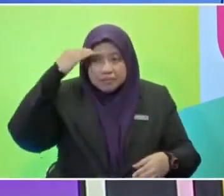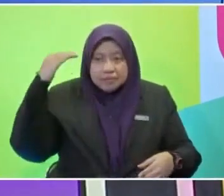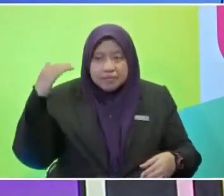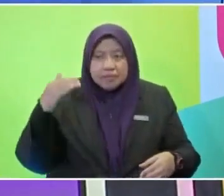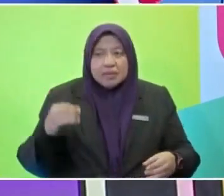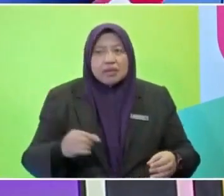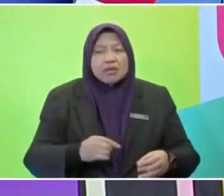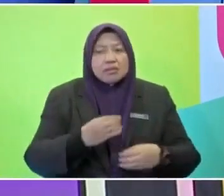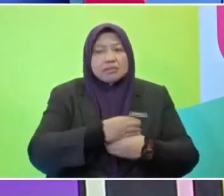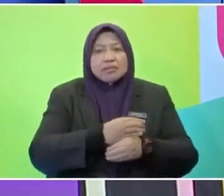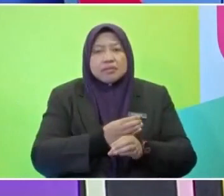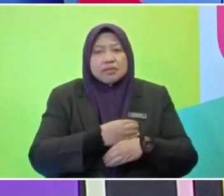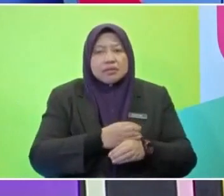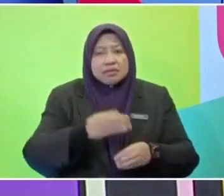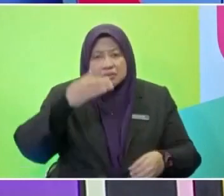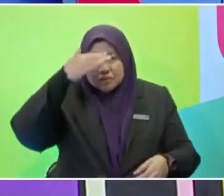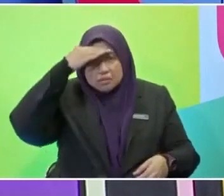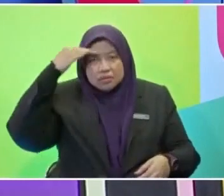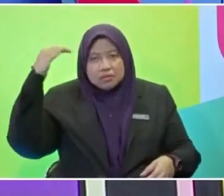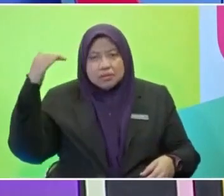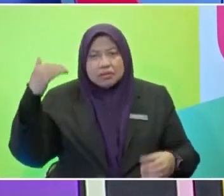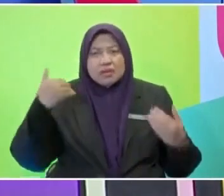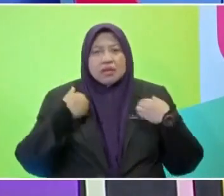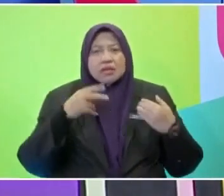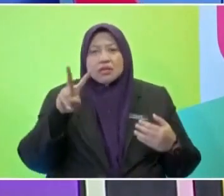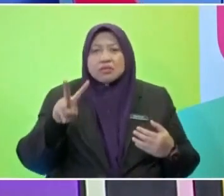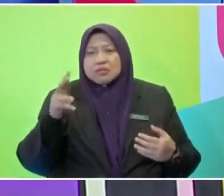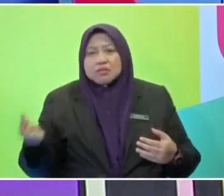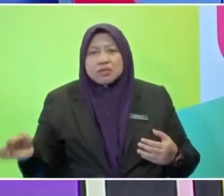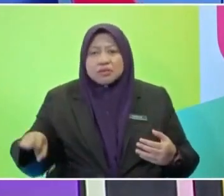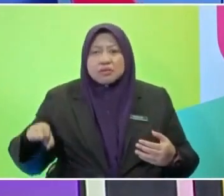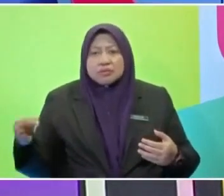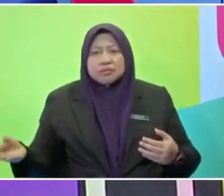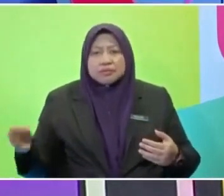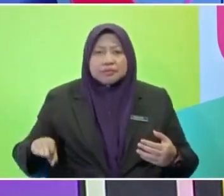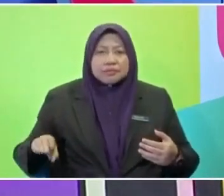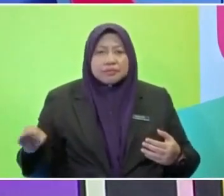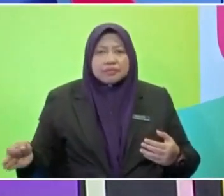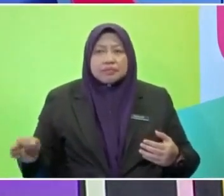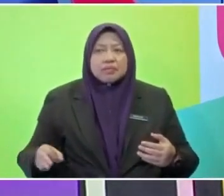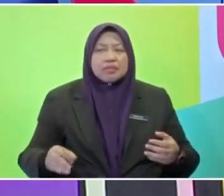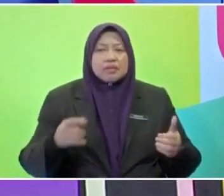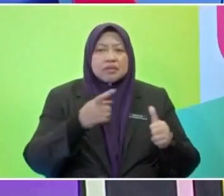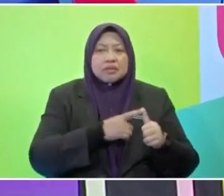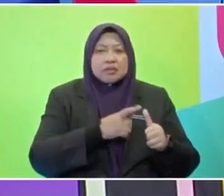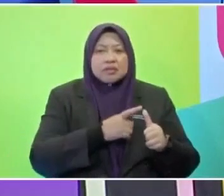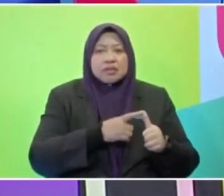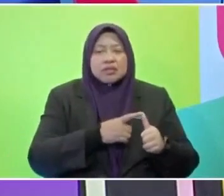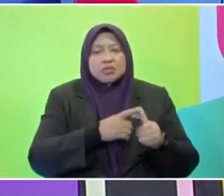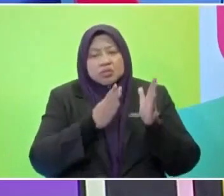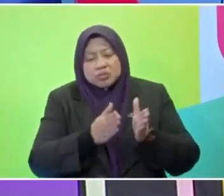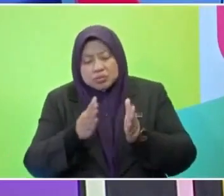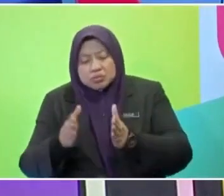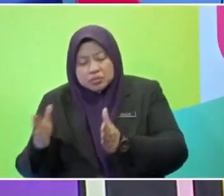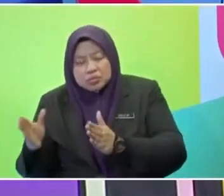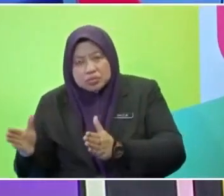shadow, the shape of the shadow has two factors that affects it. Okay, the first one is the orientation of the object